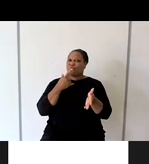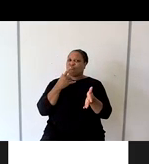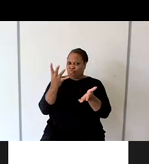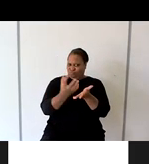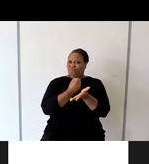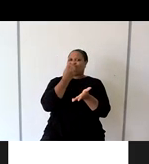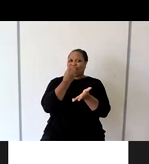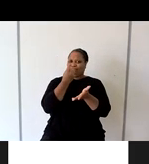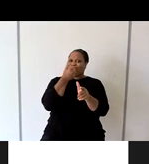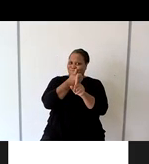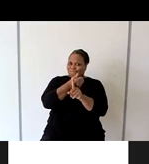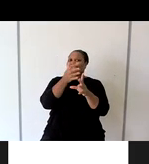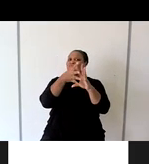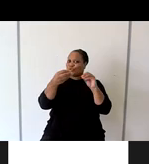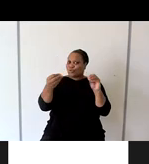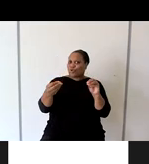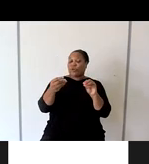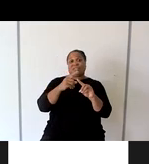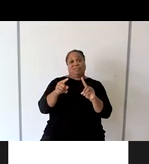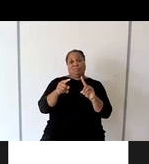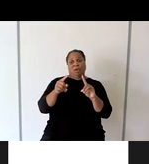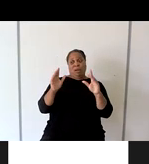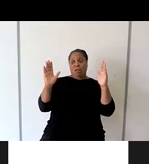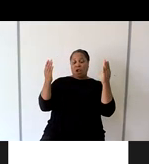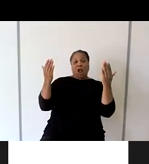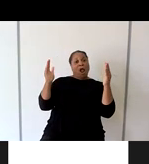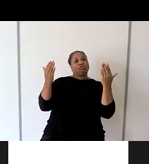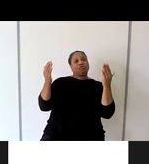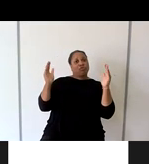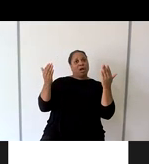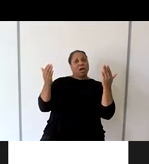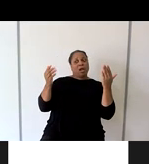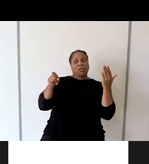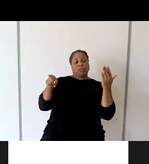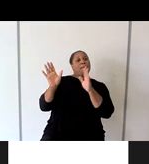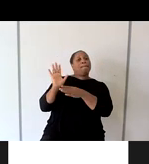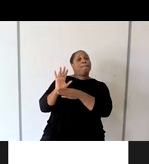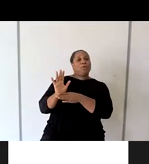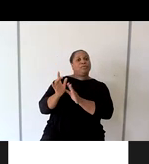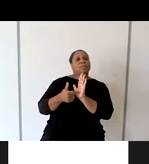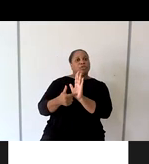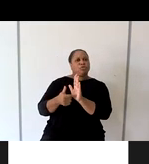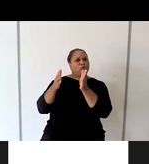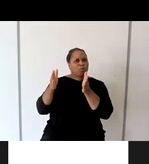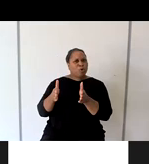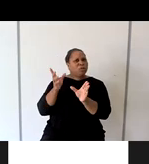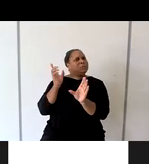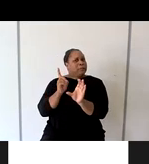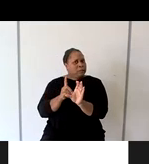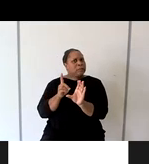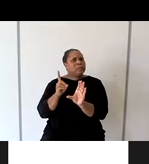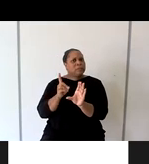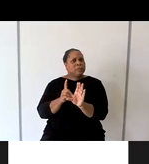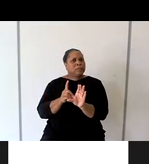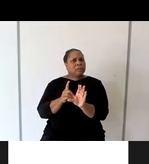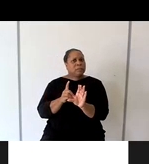own stories. But then in contrast, there is also movies that show the person with a disability as